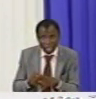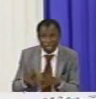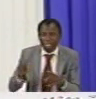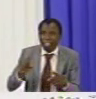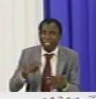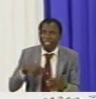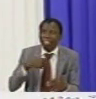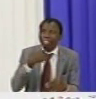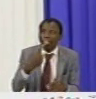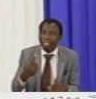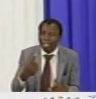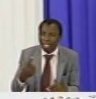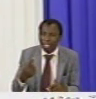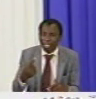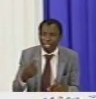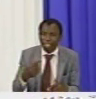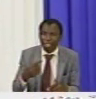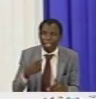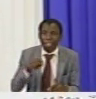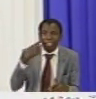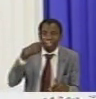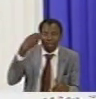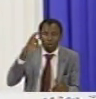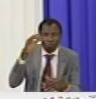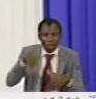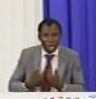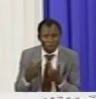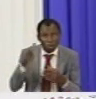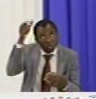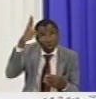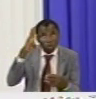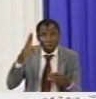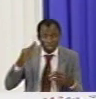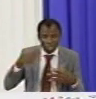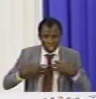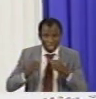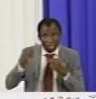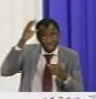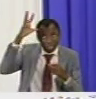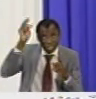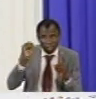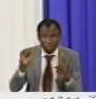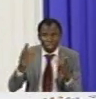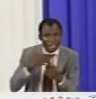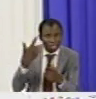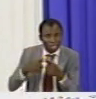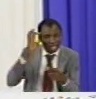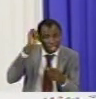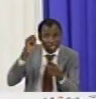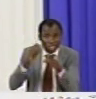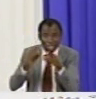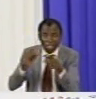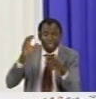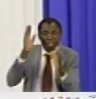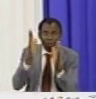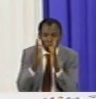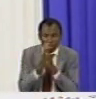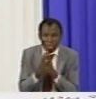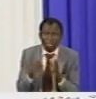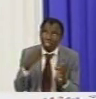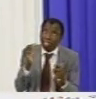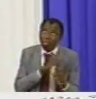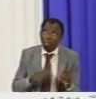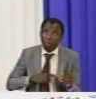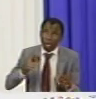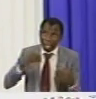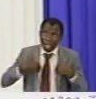God healed him. I went home and I began to cry to God. I said, God, I also have this problem. Please take it away from